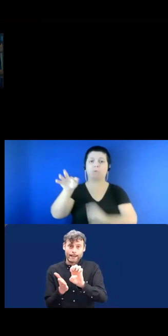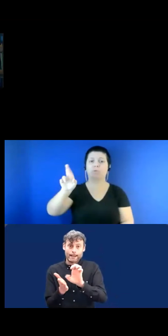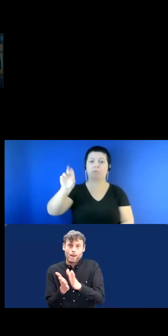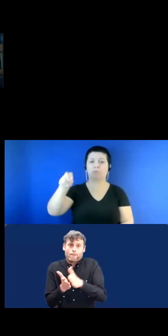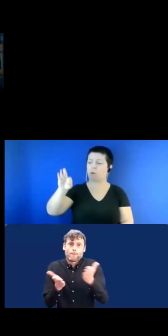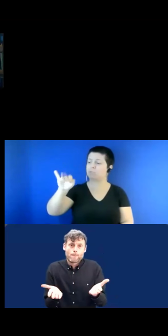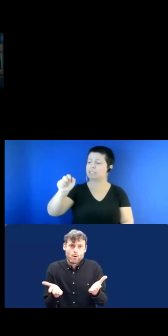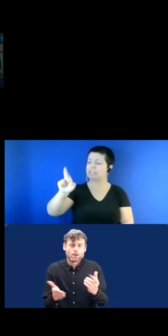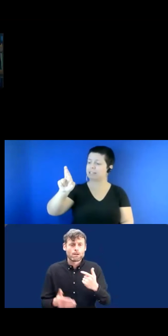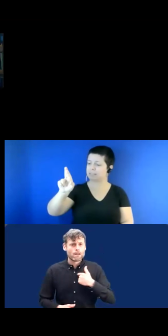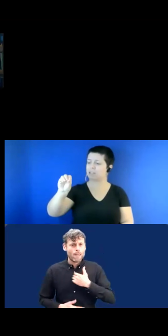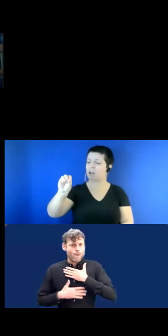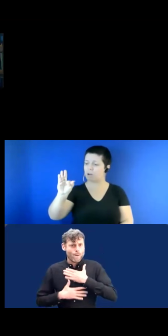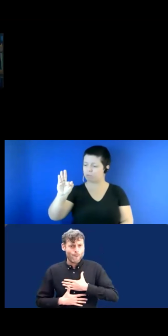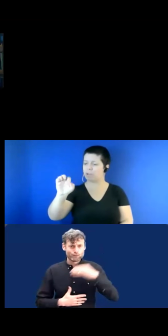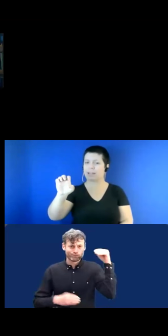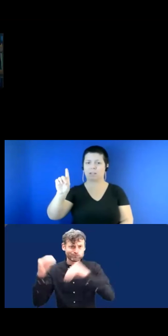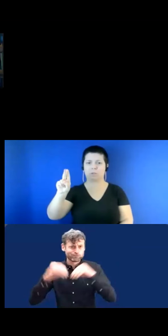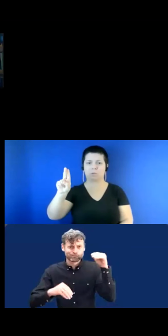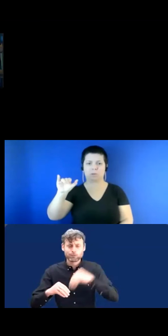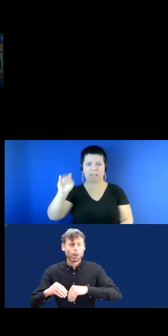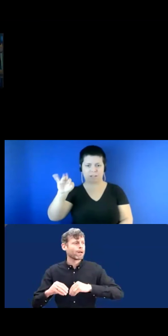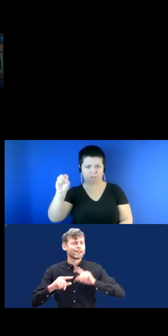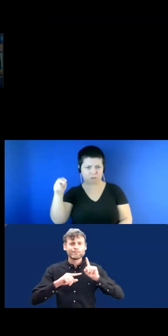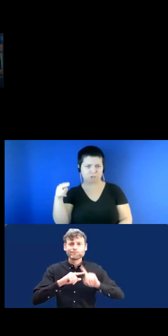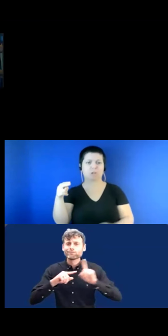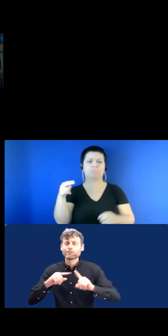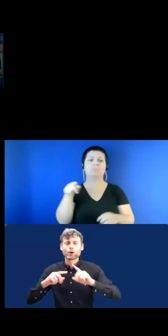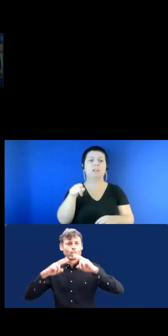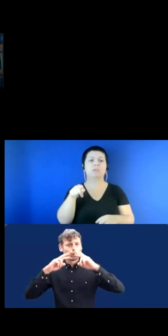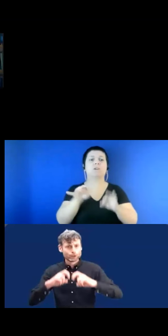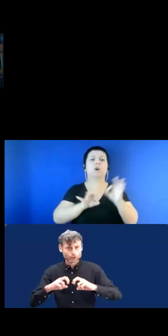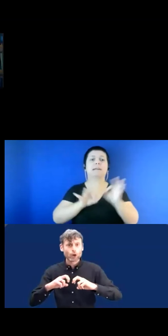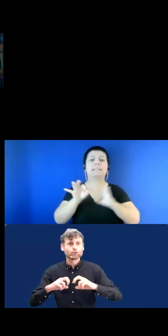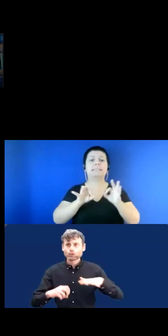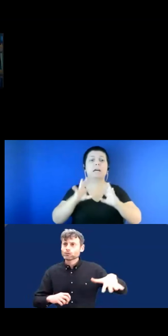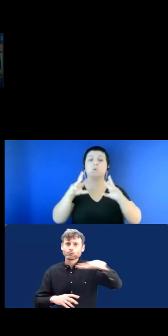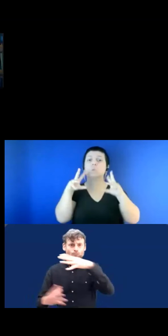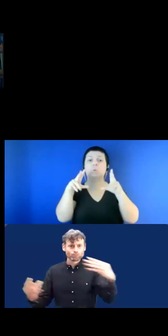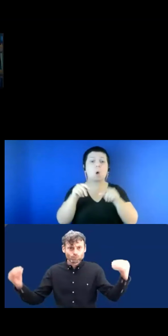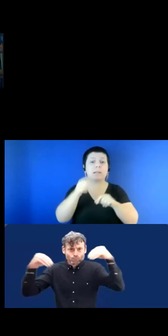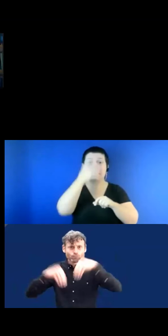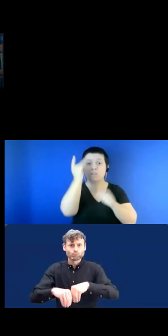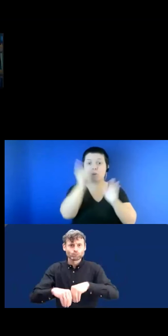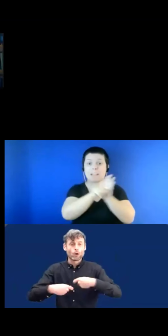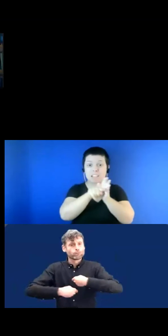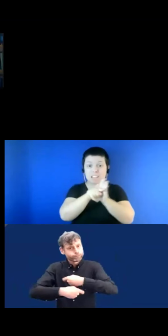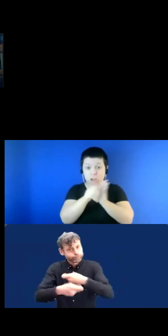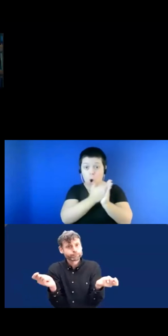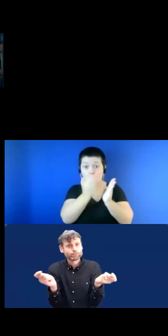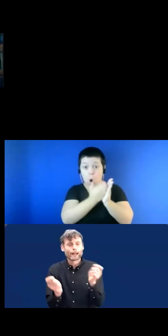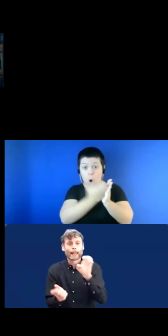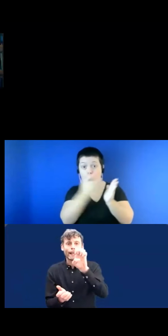We want to organize a broader research symposium with all the research in it. But I hope